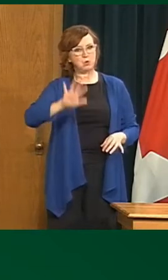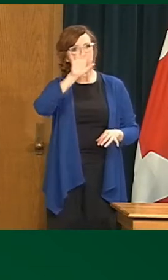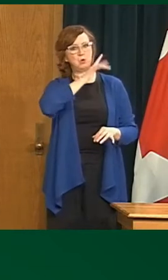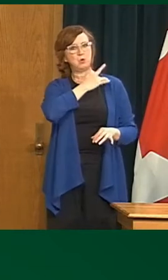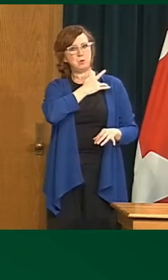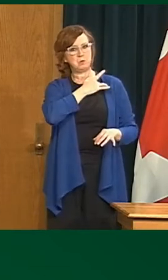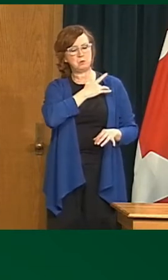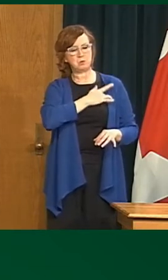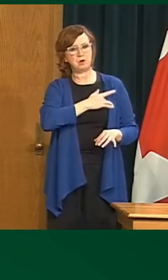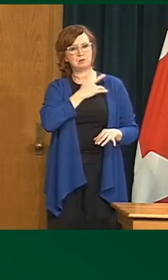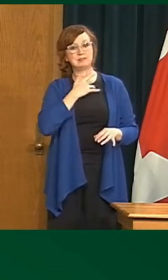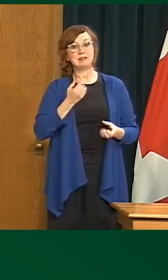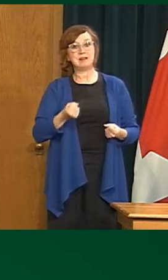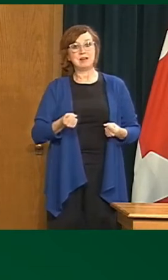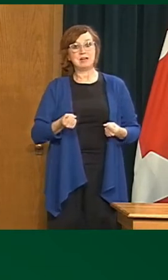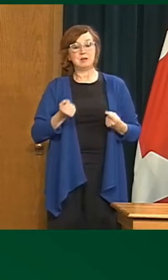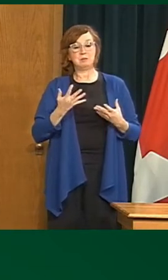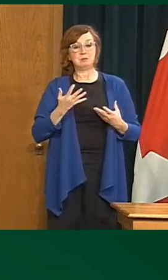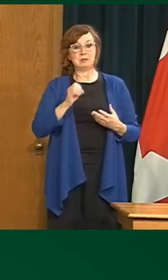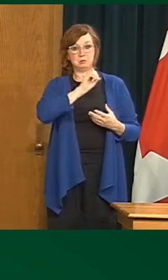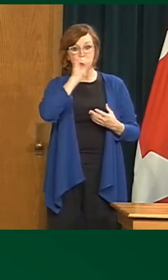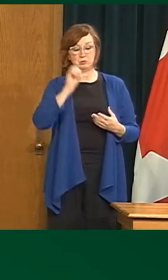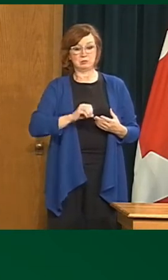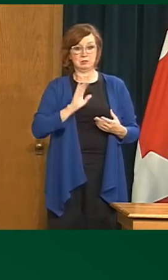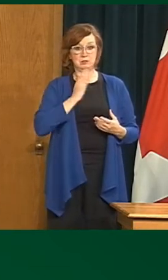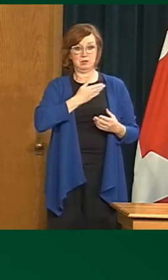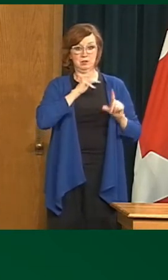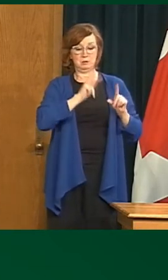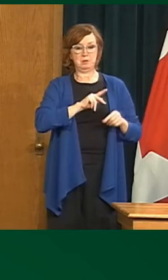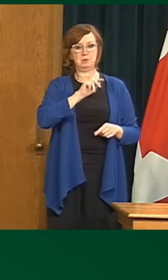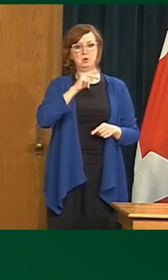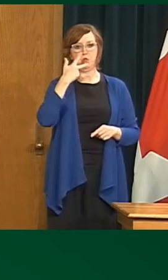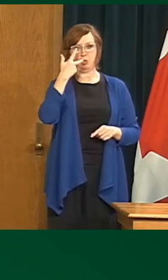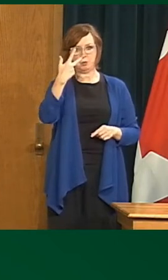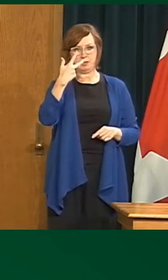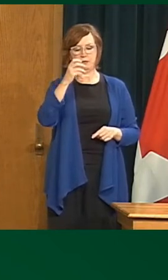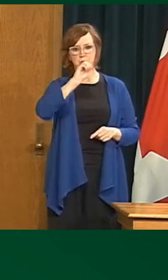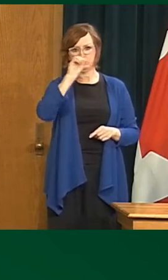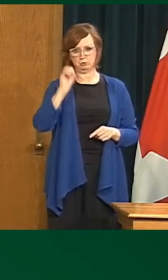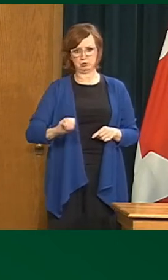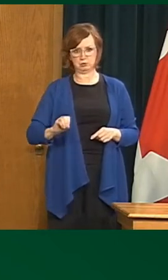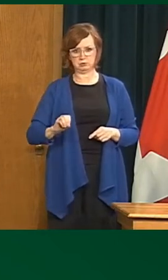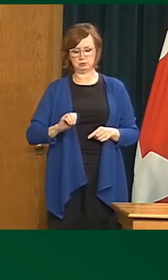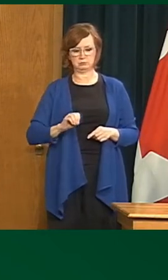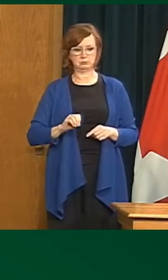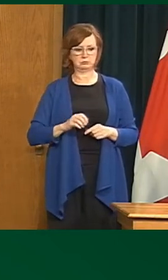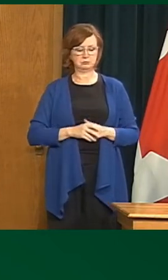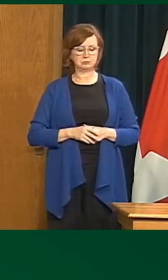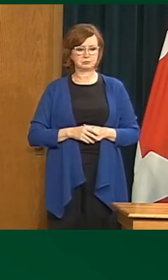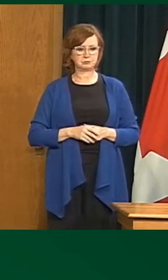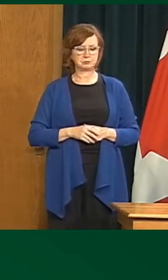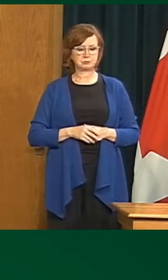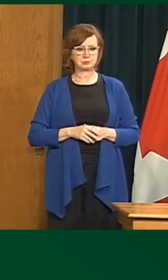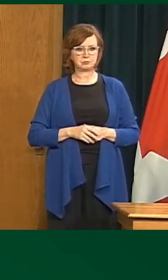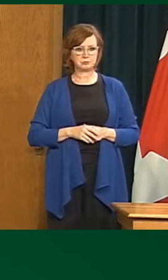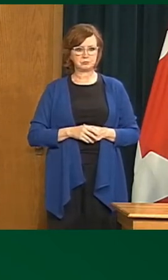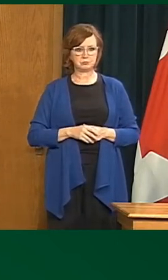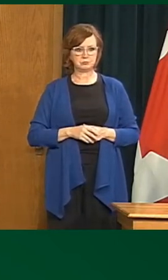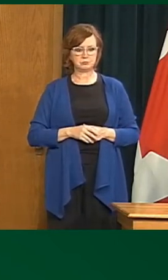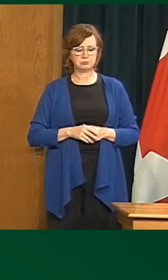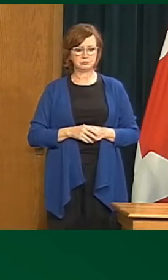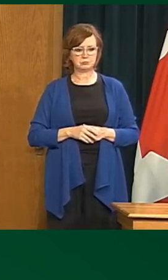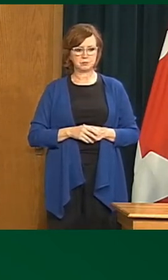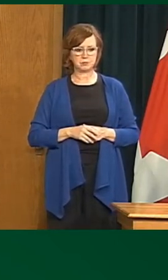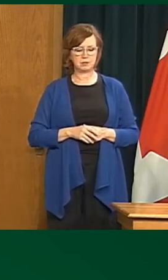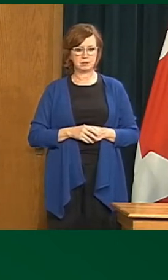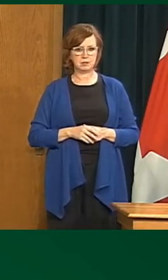one good thing to reconfirm, that is our estimates of how much COVID transmission has happened. Is that